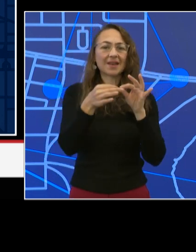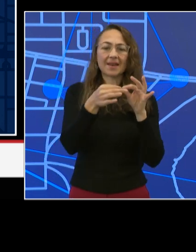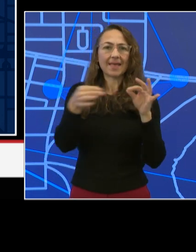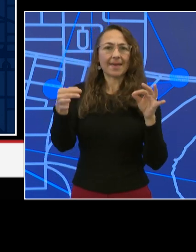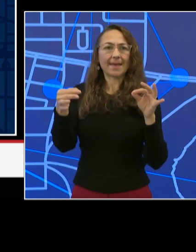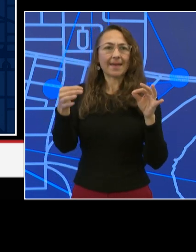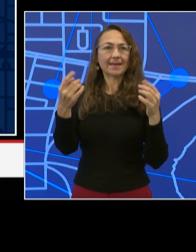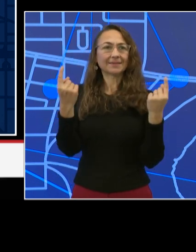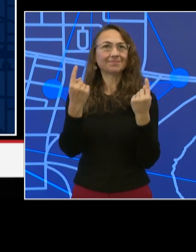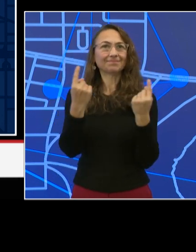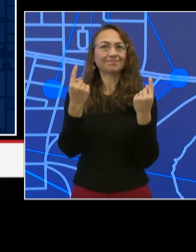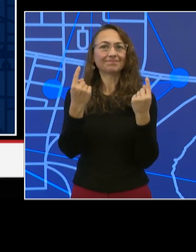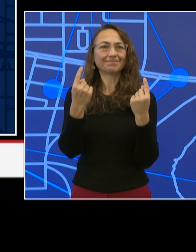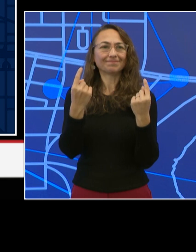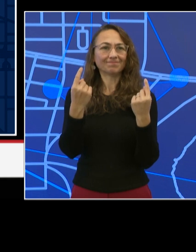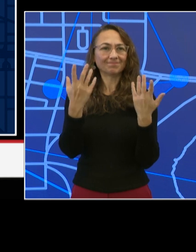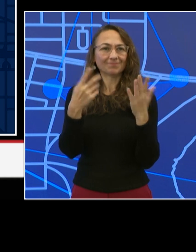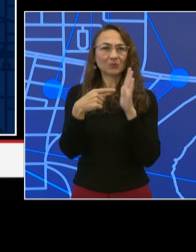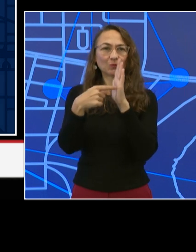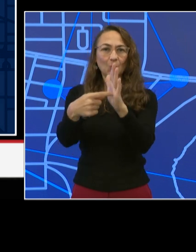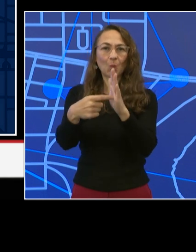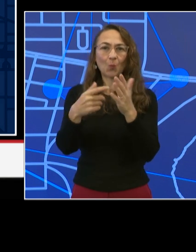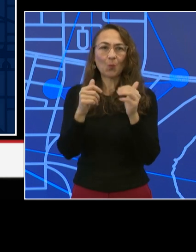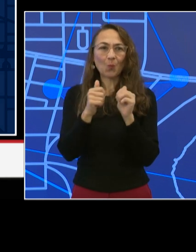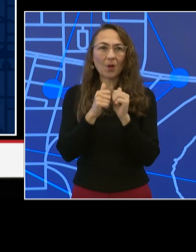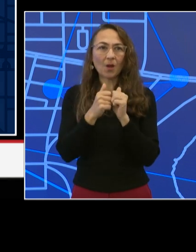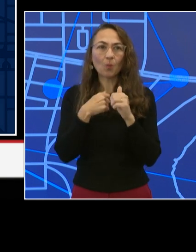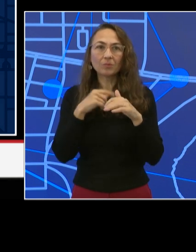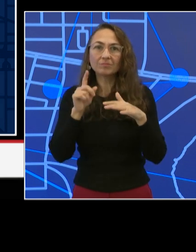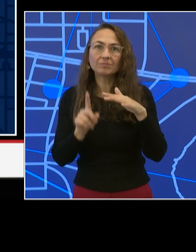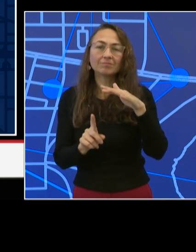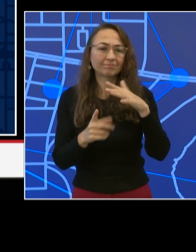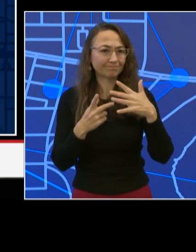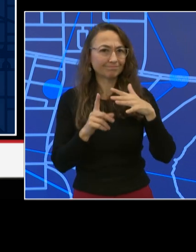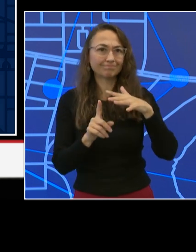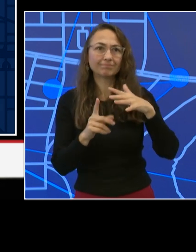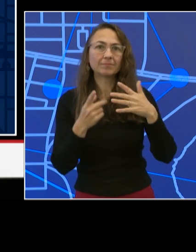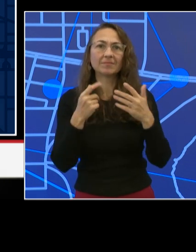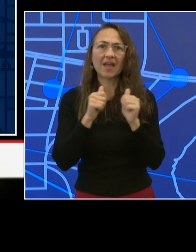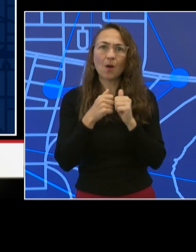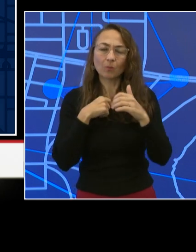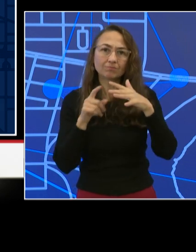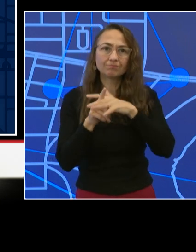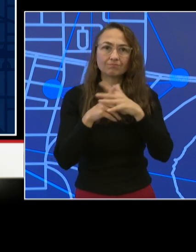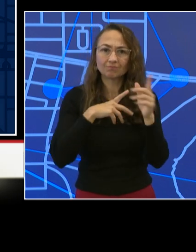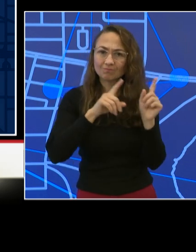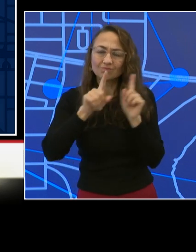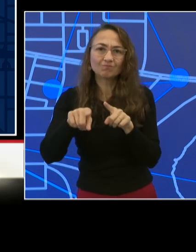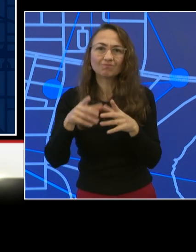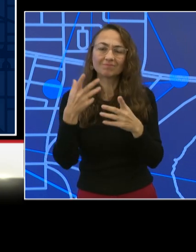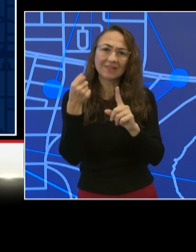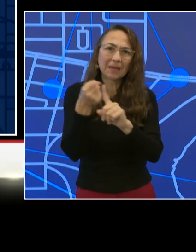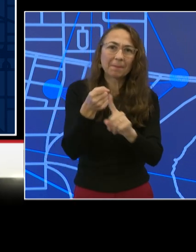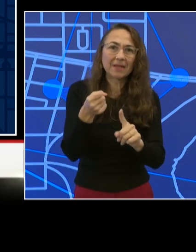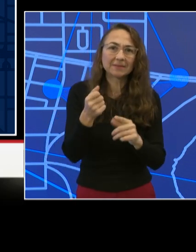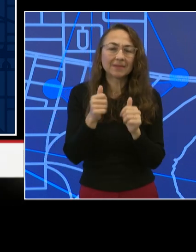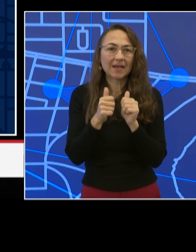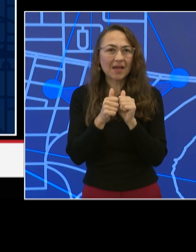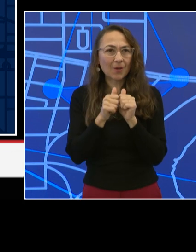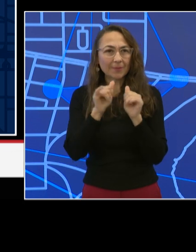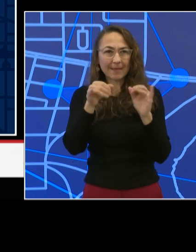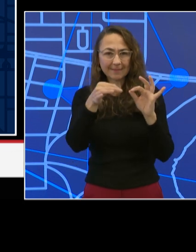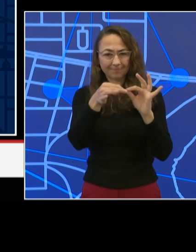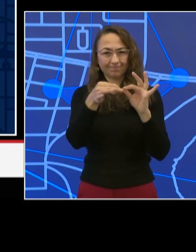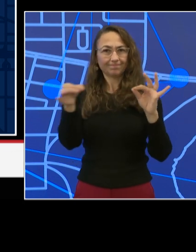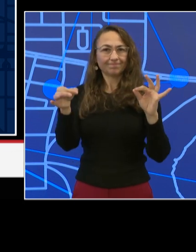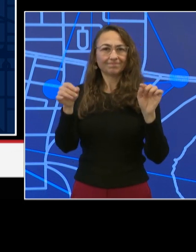that will reflect on how we are showing up across the city, and one that would be impactful in helping the MPD family understand their role